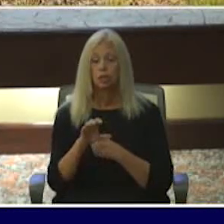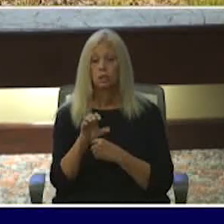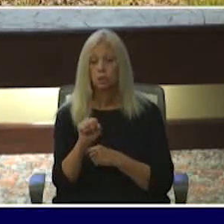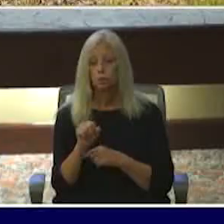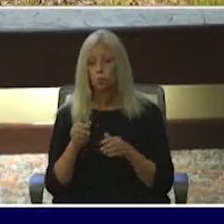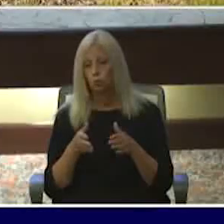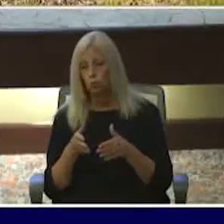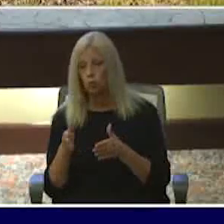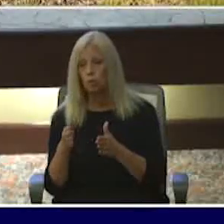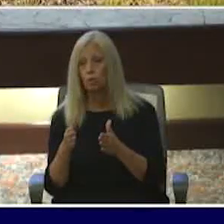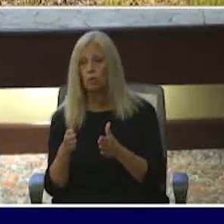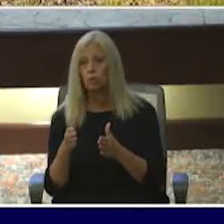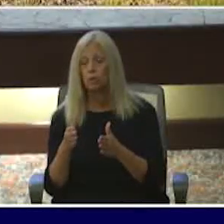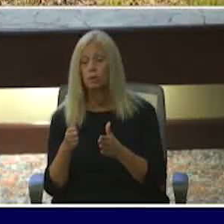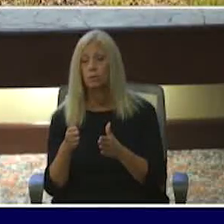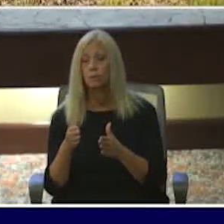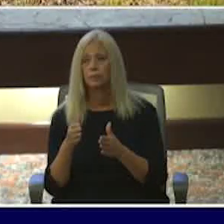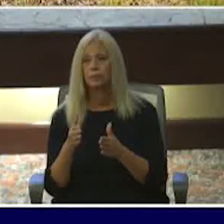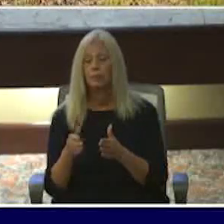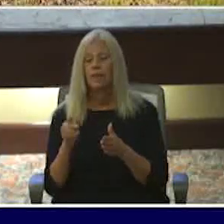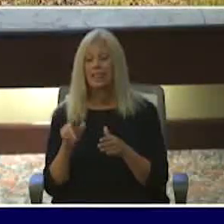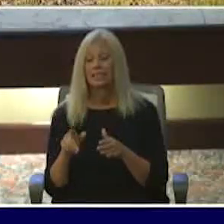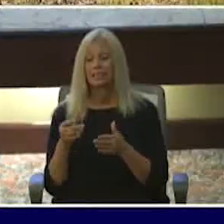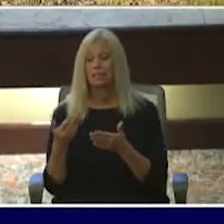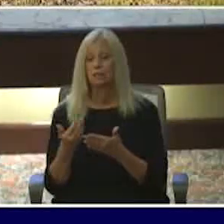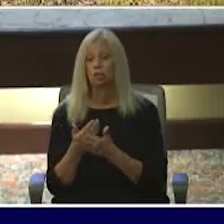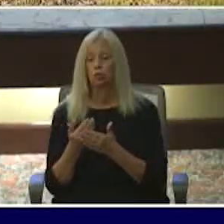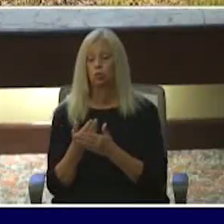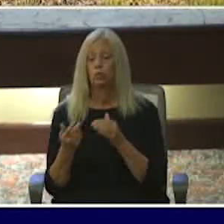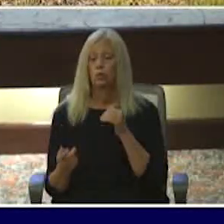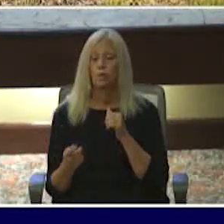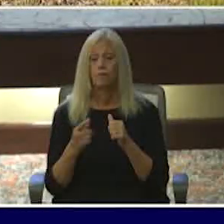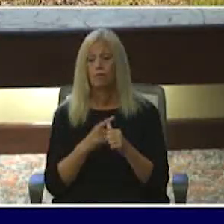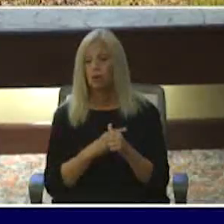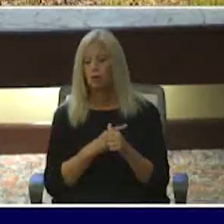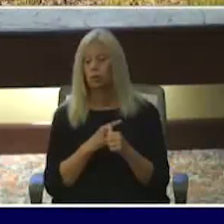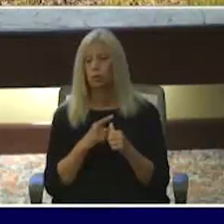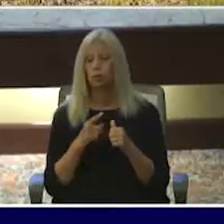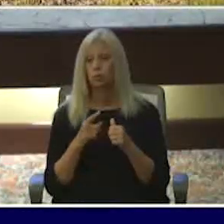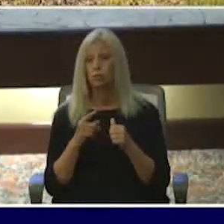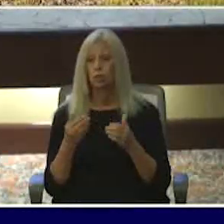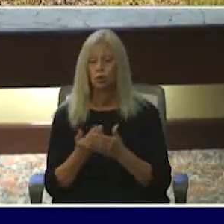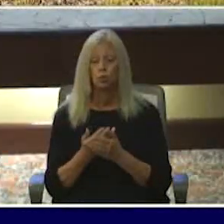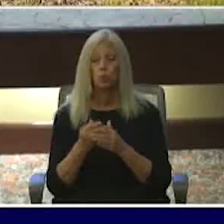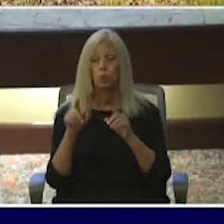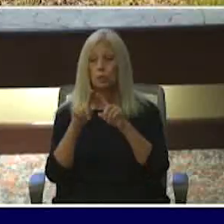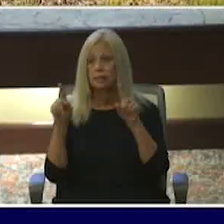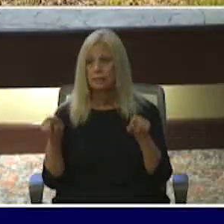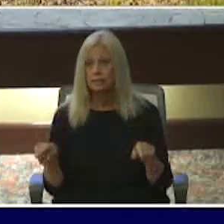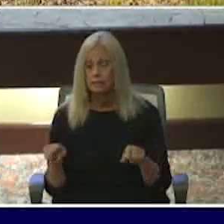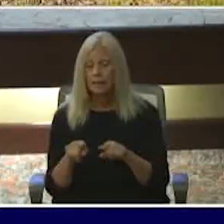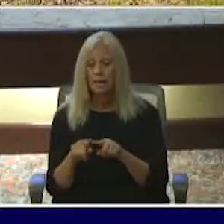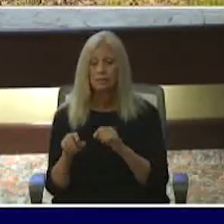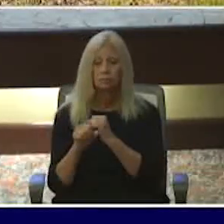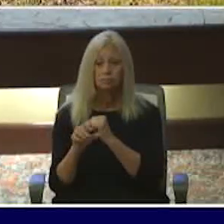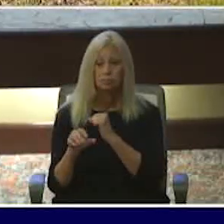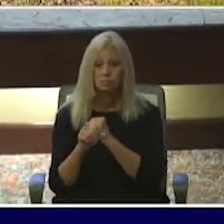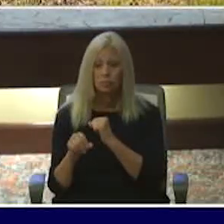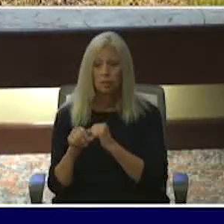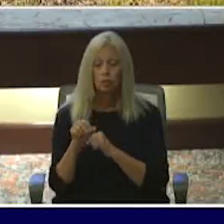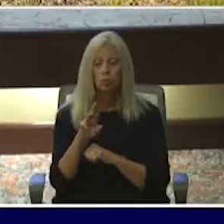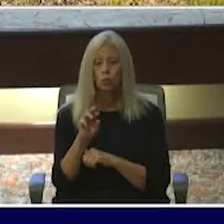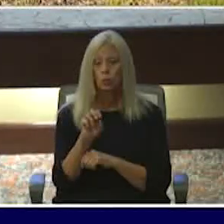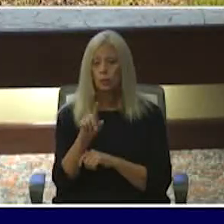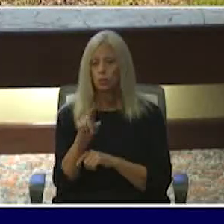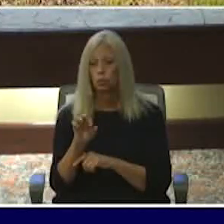Road. Here is our very first new sign that advertises the rezoning that's required by